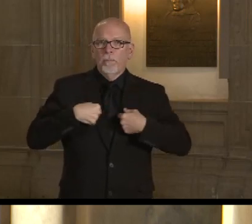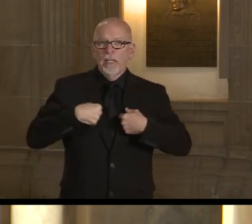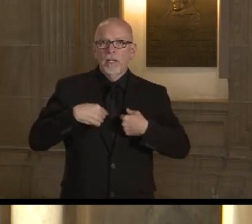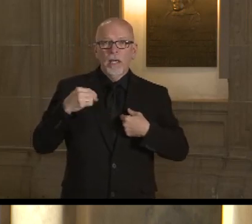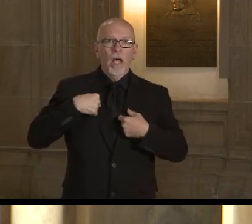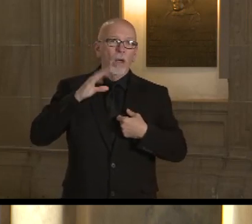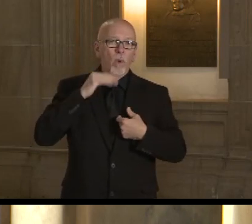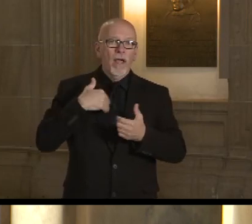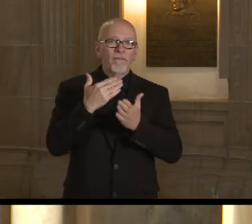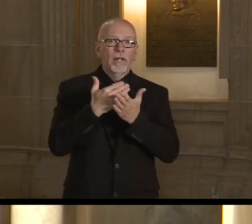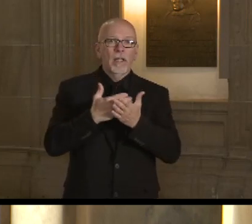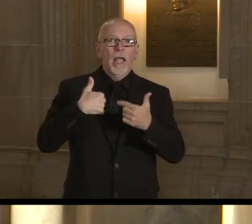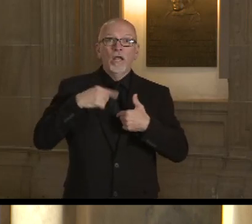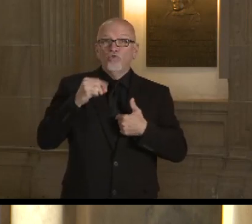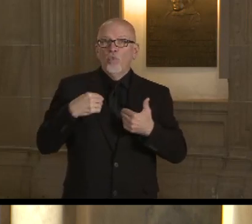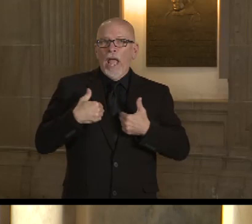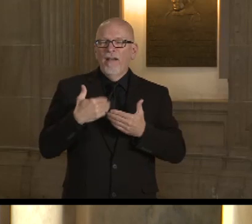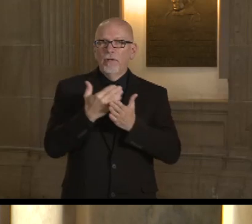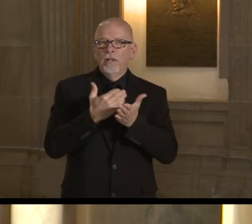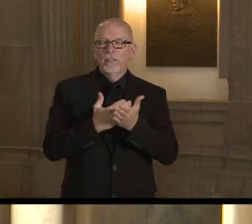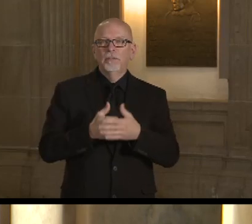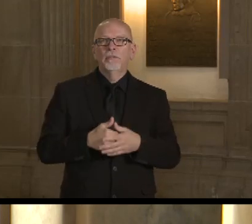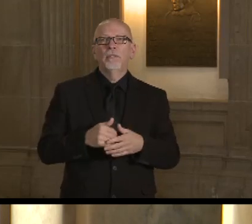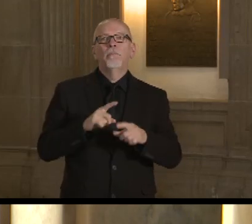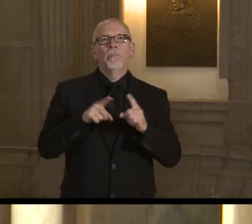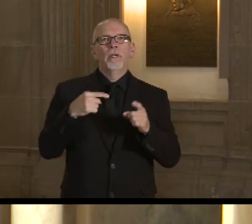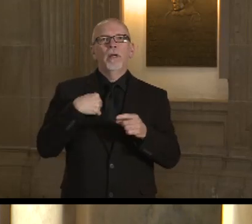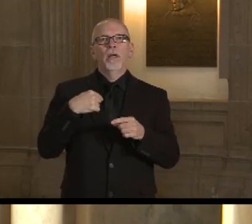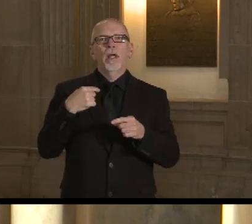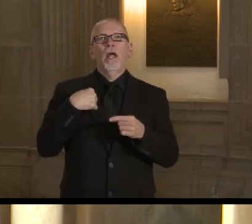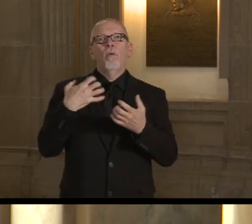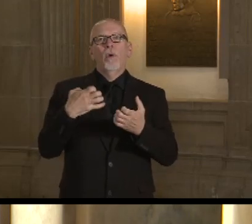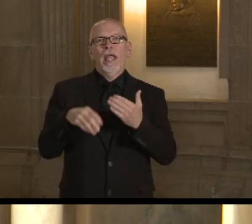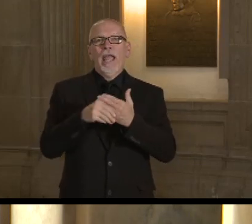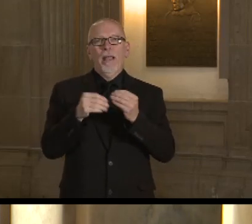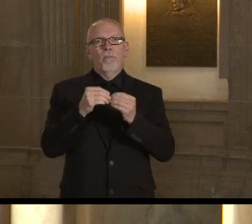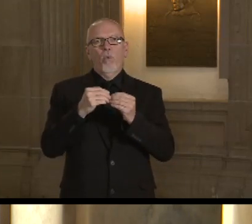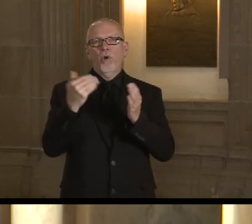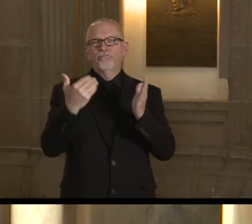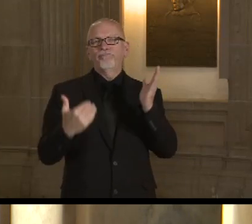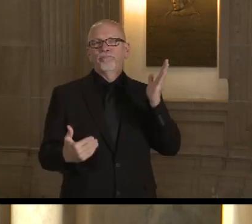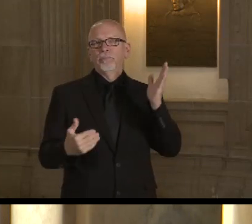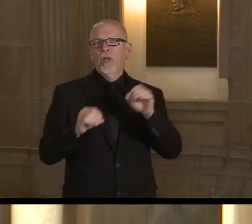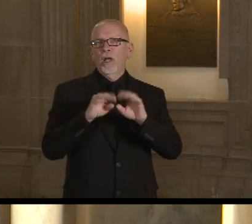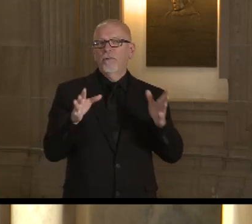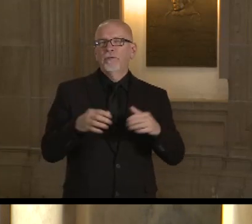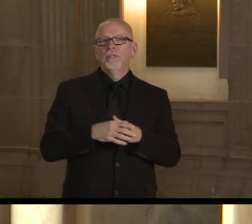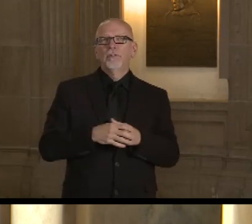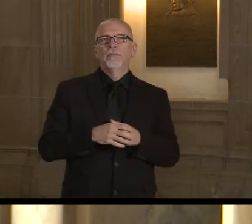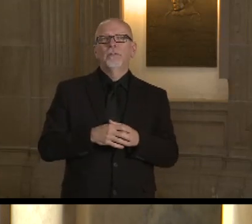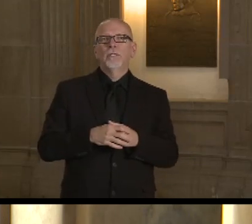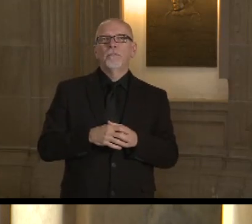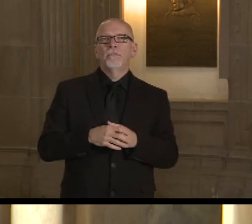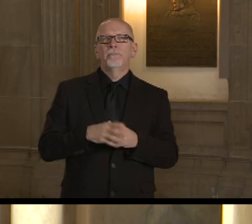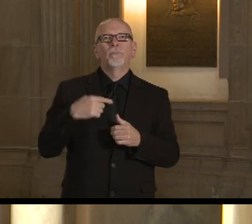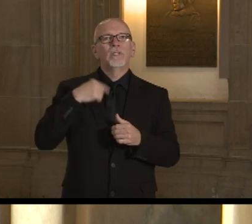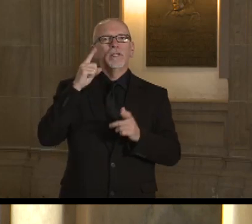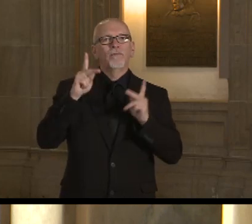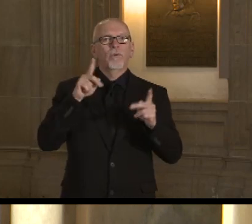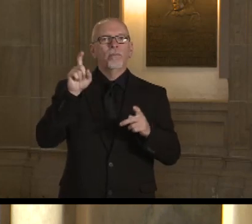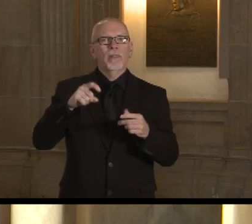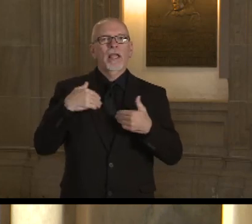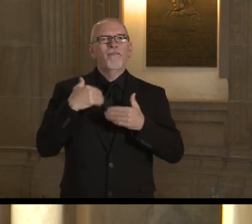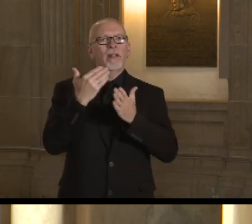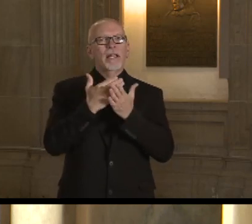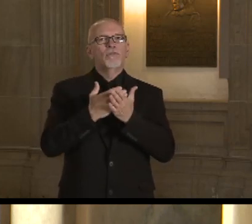and I do have actually, but I want to add to it, obviously. I think folks need to have a